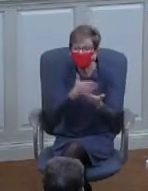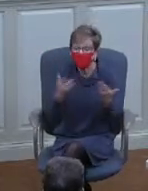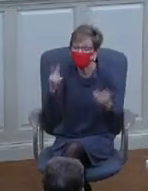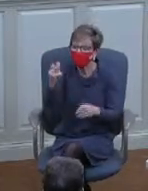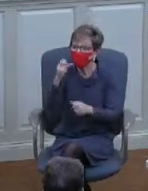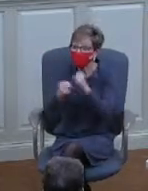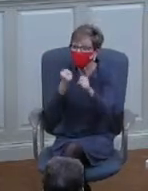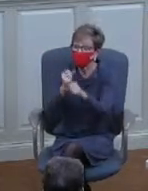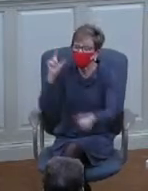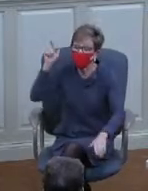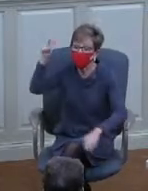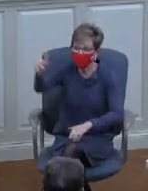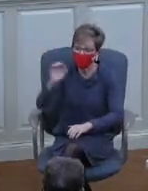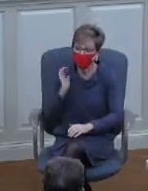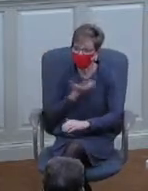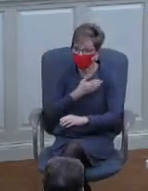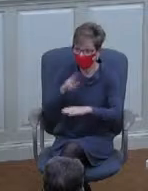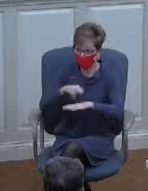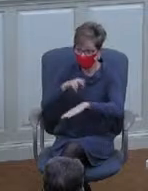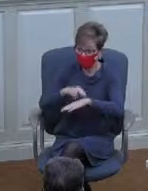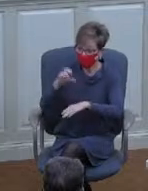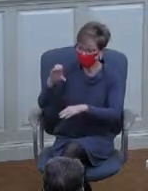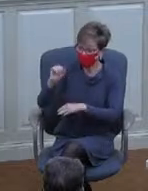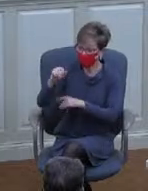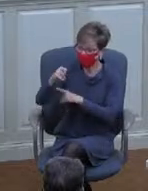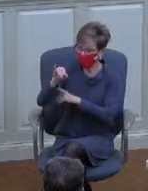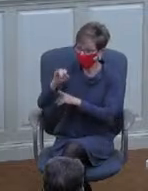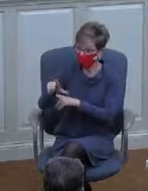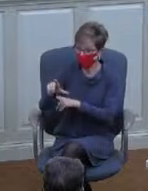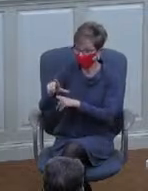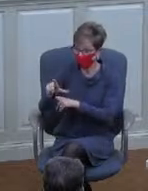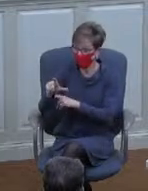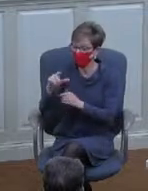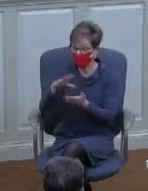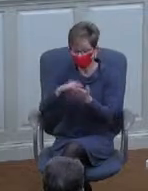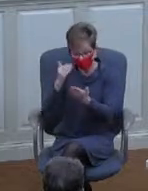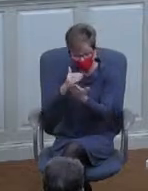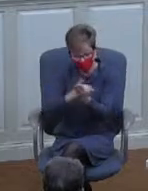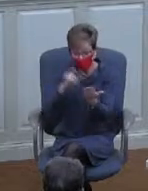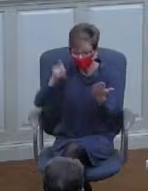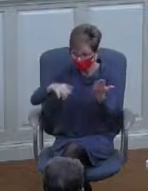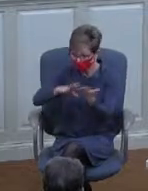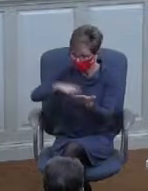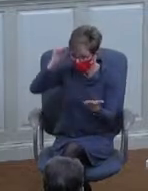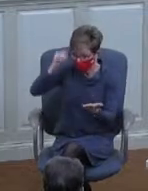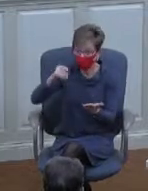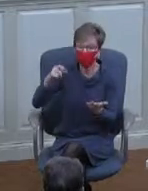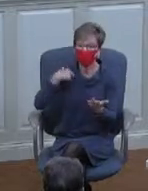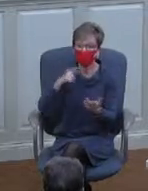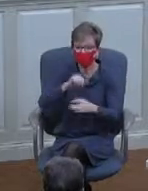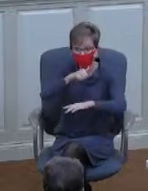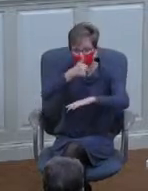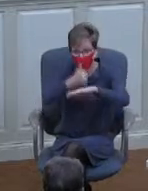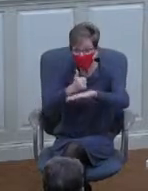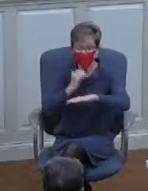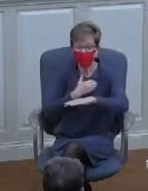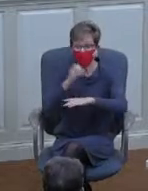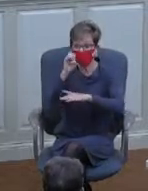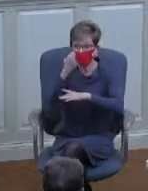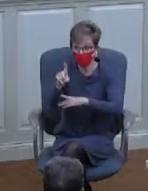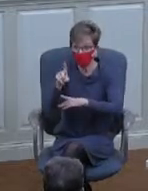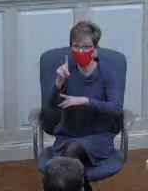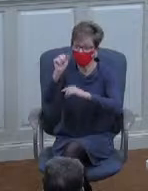The lesson, as we are learning now, is blunt and painful. We need to set our educational house in